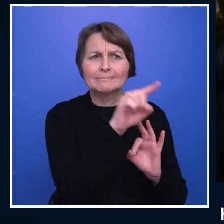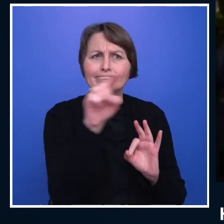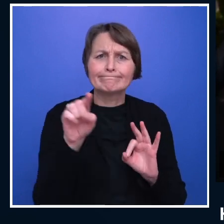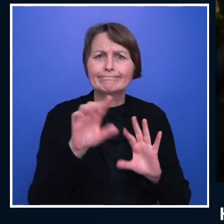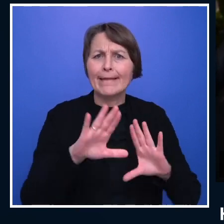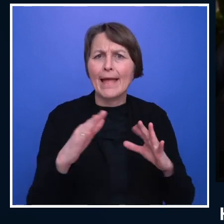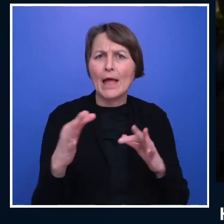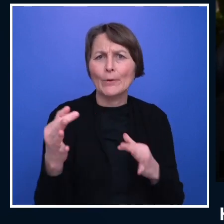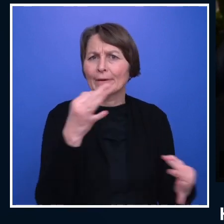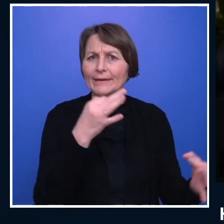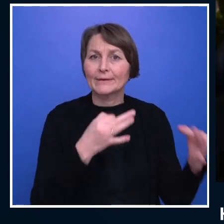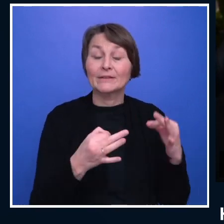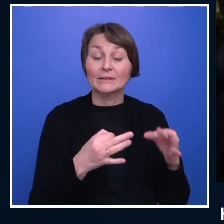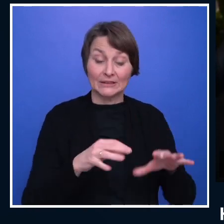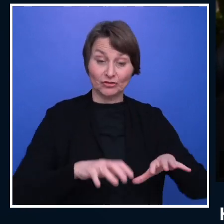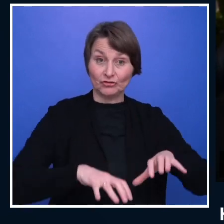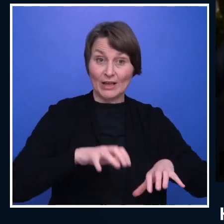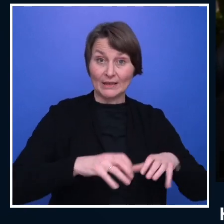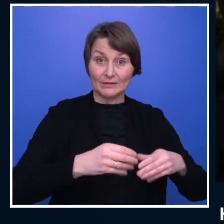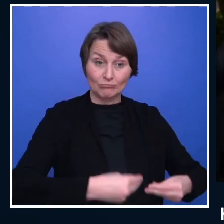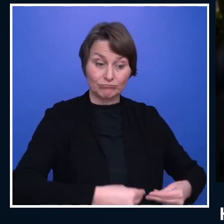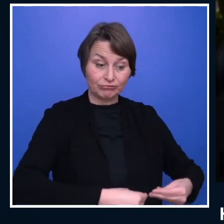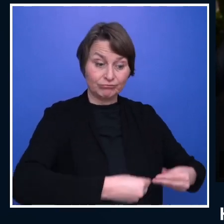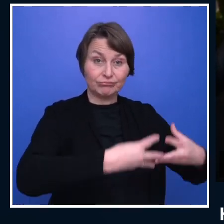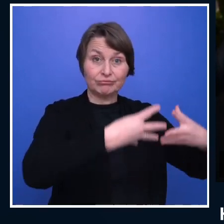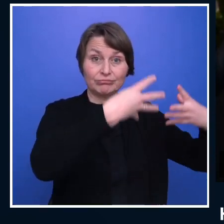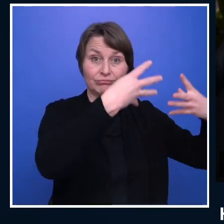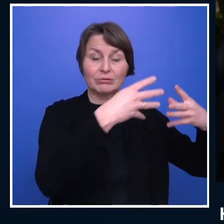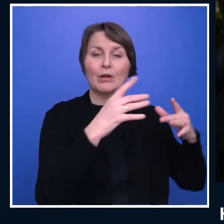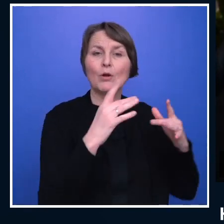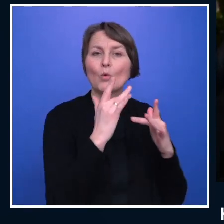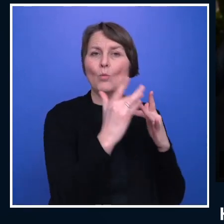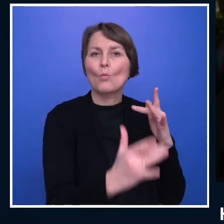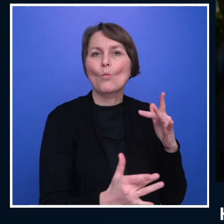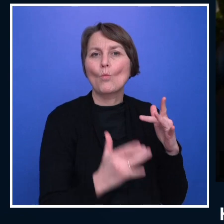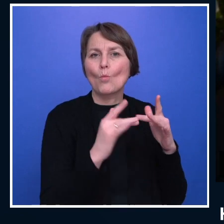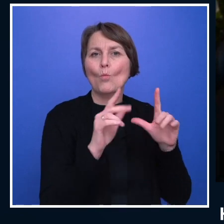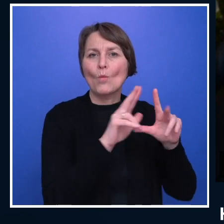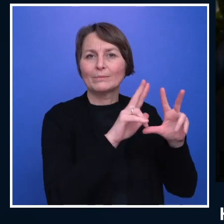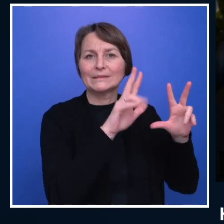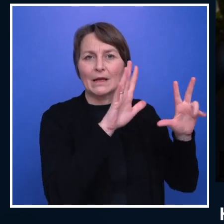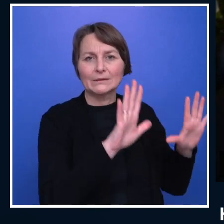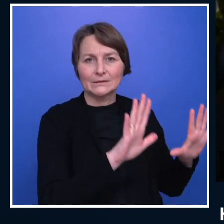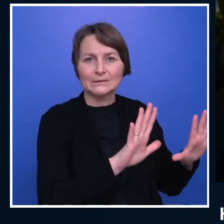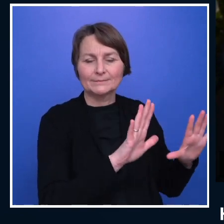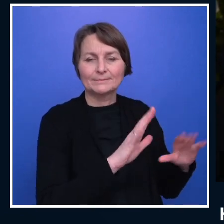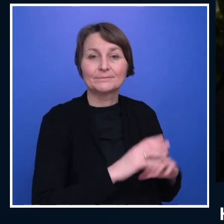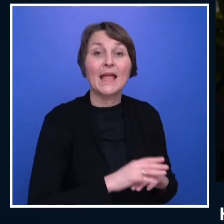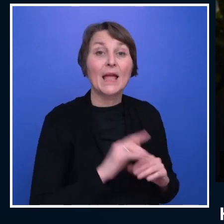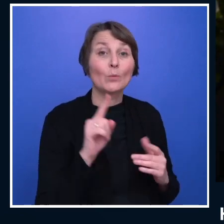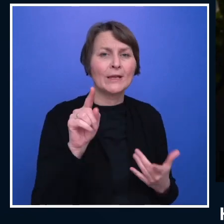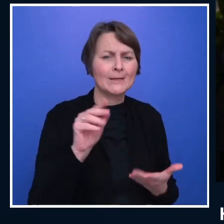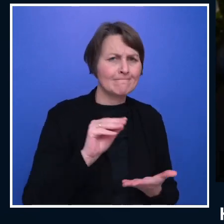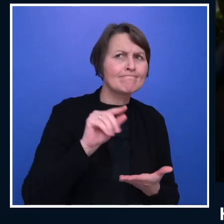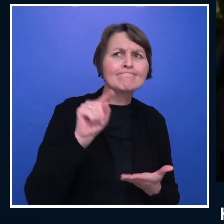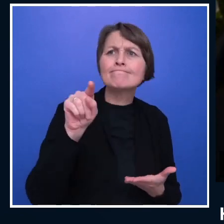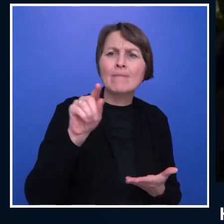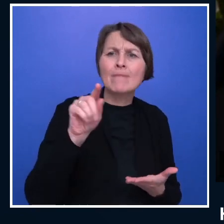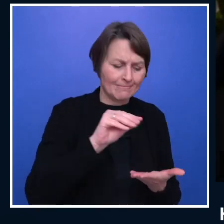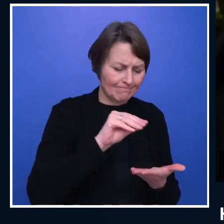website, and we will note them, and we normally will ask them at the end of each